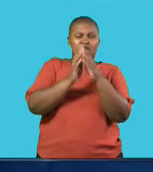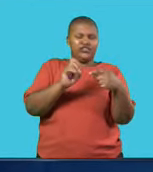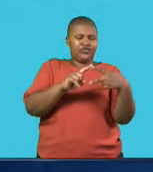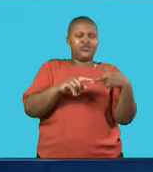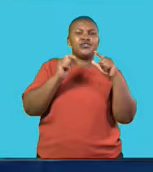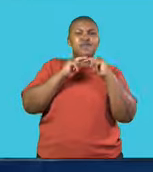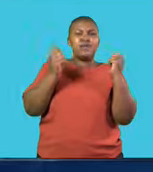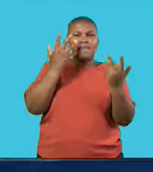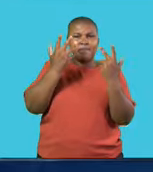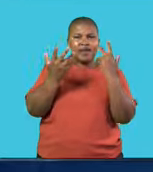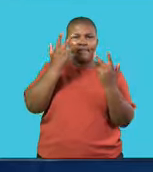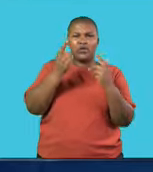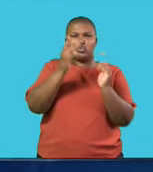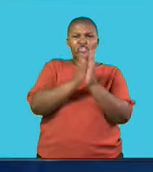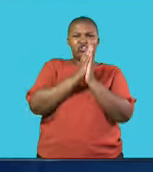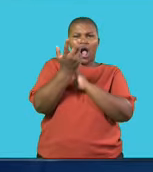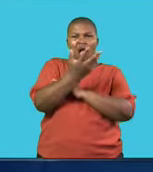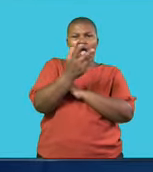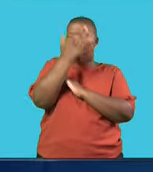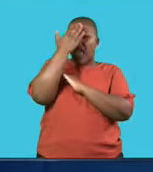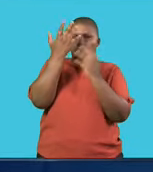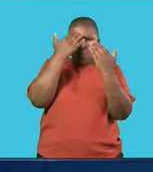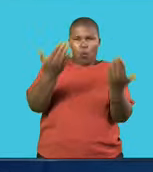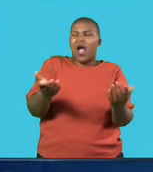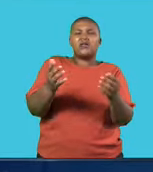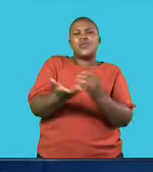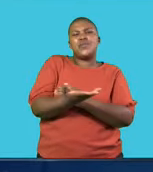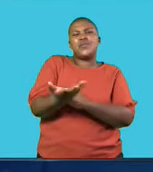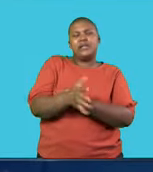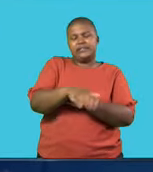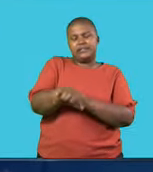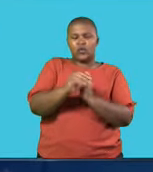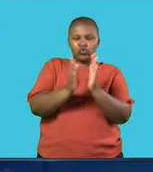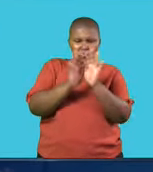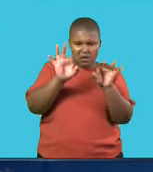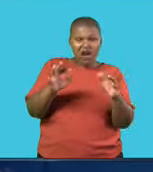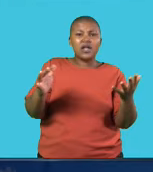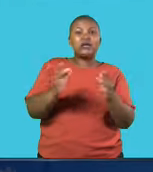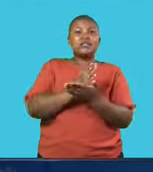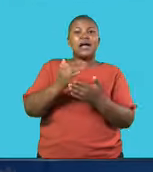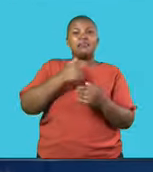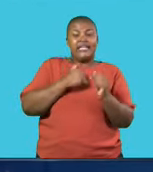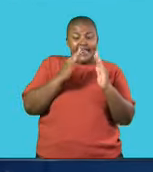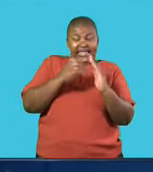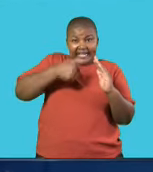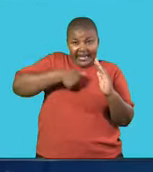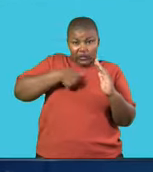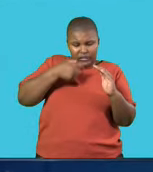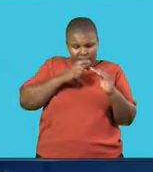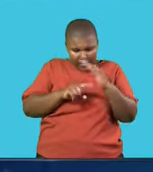Kereke Lakona, you don't even have Pleke or Kereka, some of us are Kereke Lakodi, dining room, Tarna, Kereke Lakoba